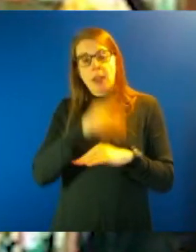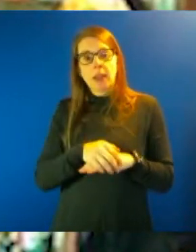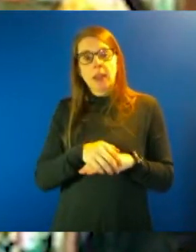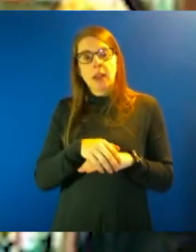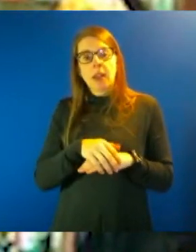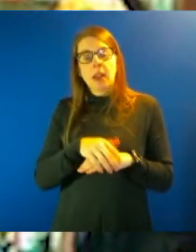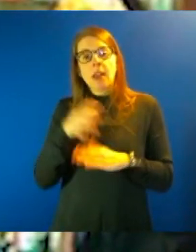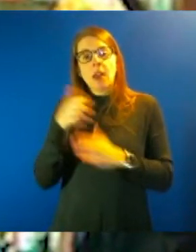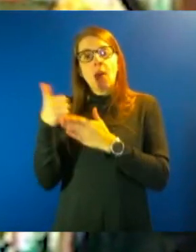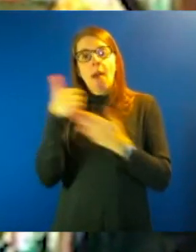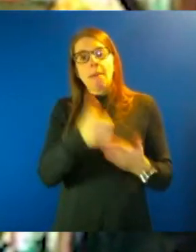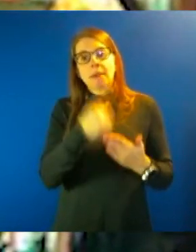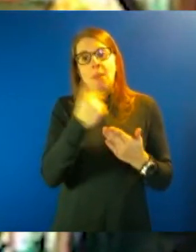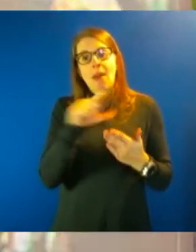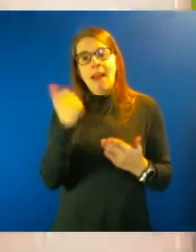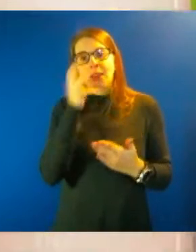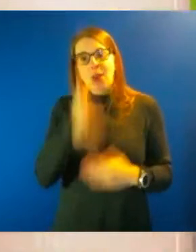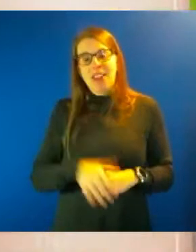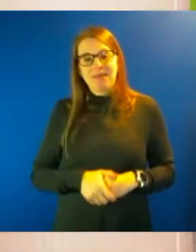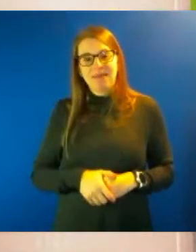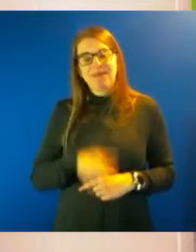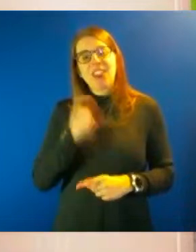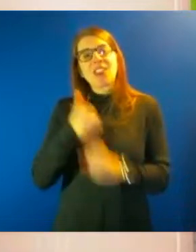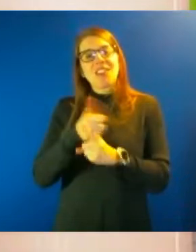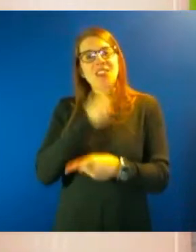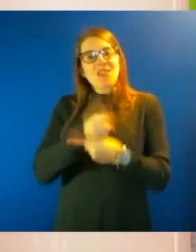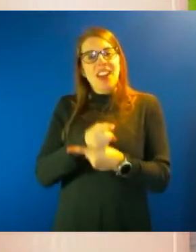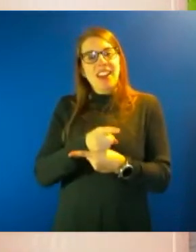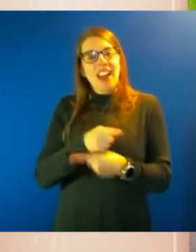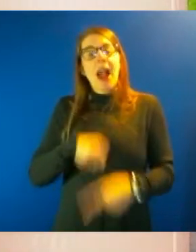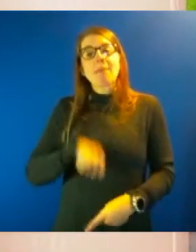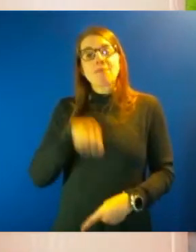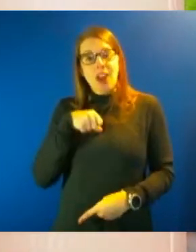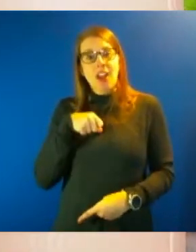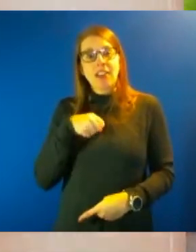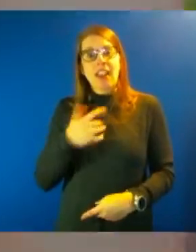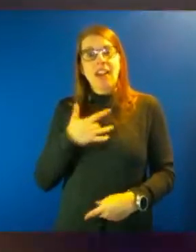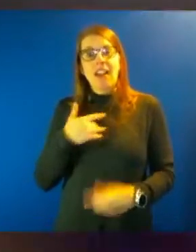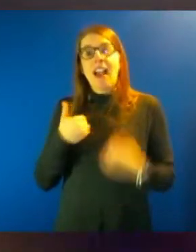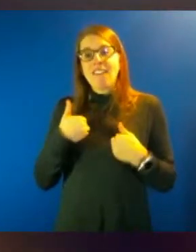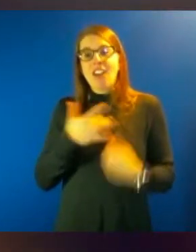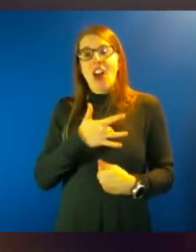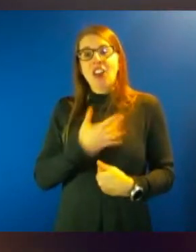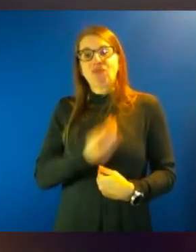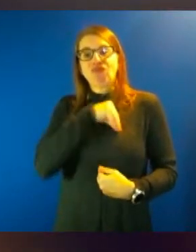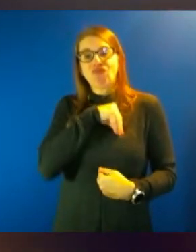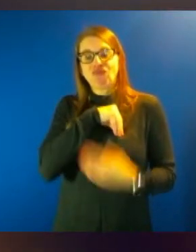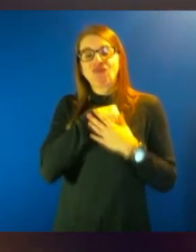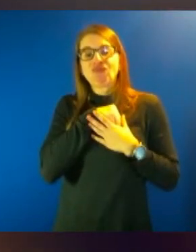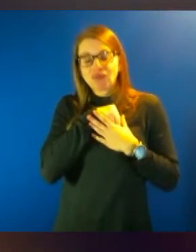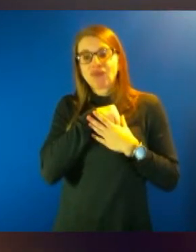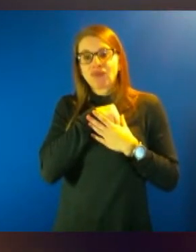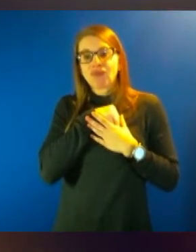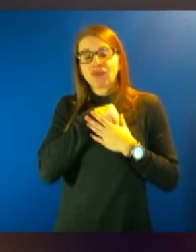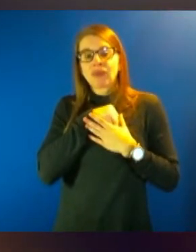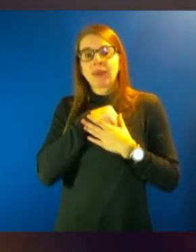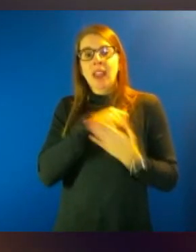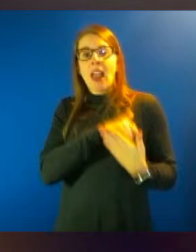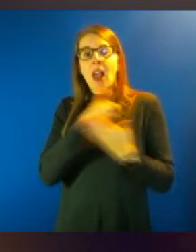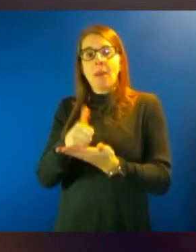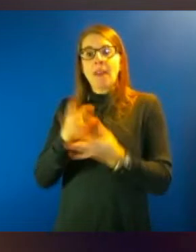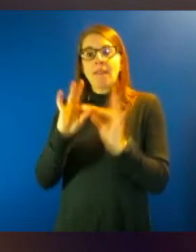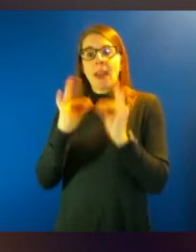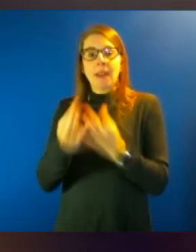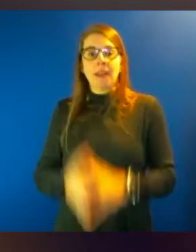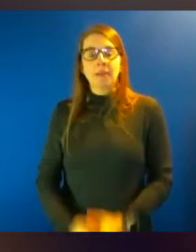someone else. And she was right. I'm proud to carry that heart. I'm proud to carry this family. And it's something I'll carry to the best of my ability